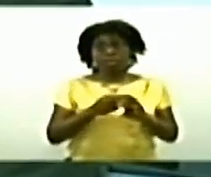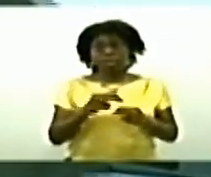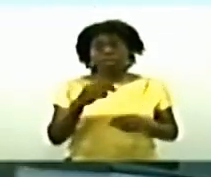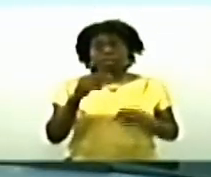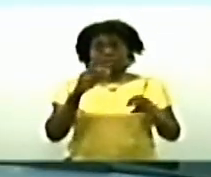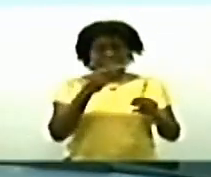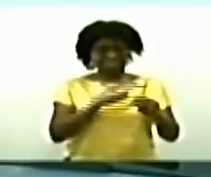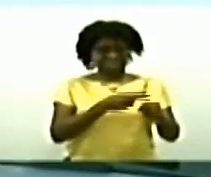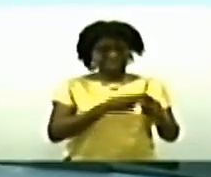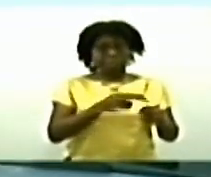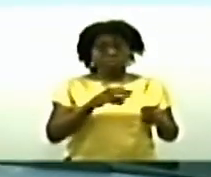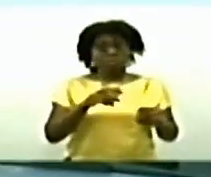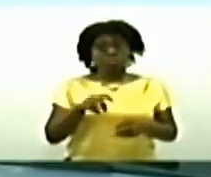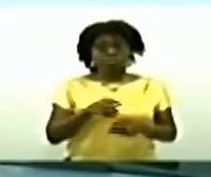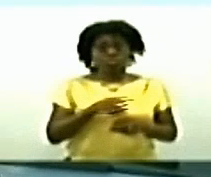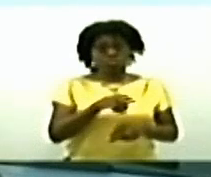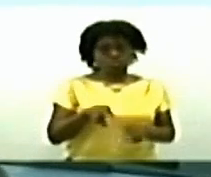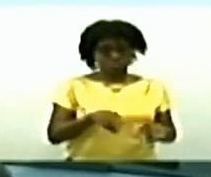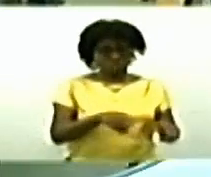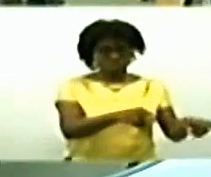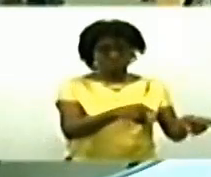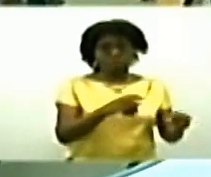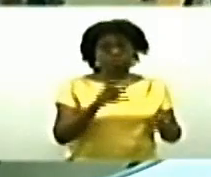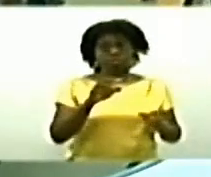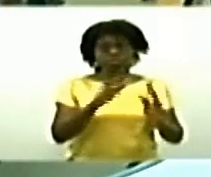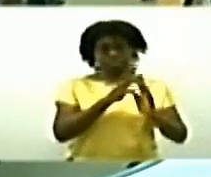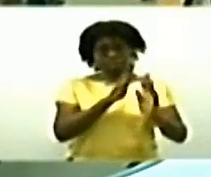Bill 2018.